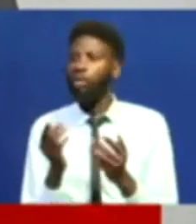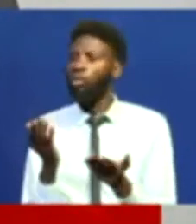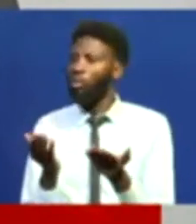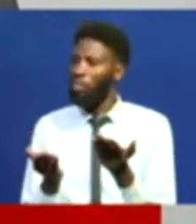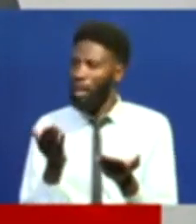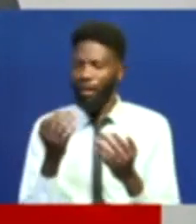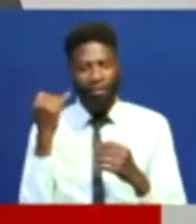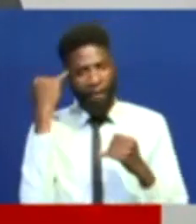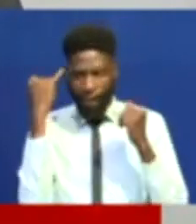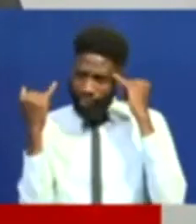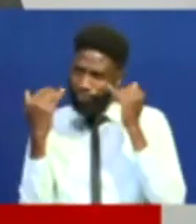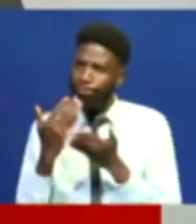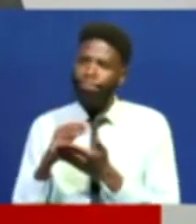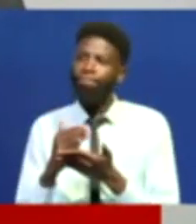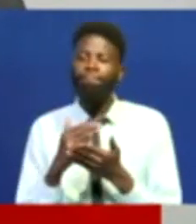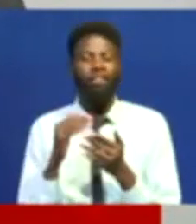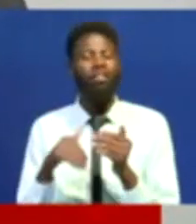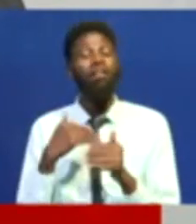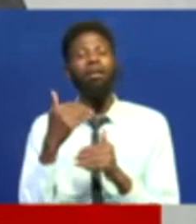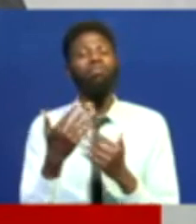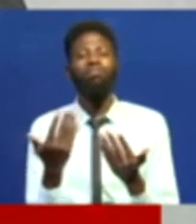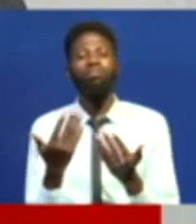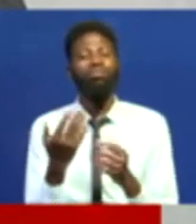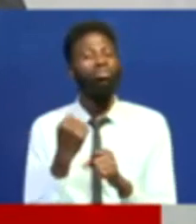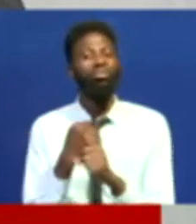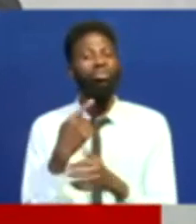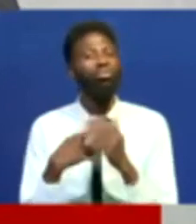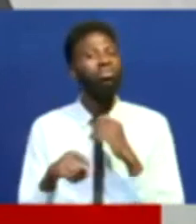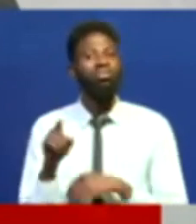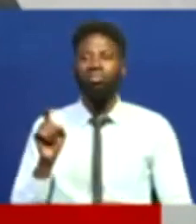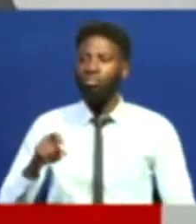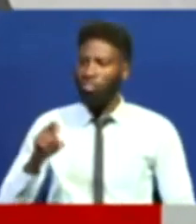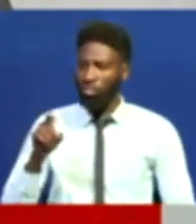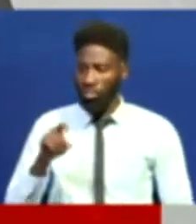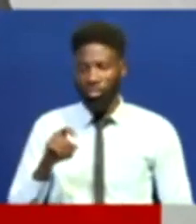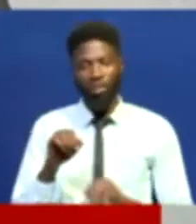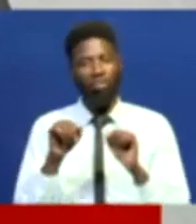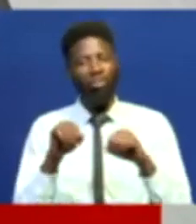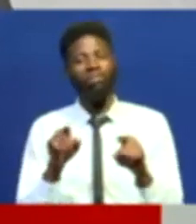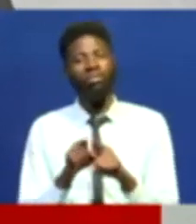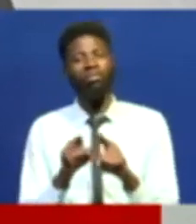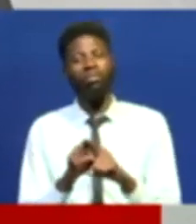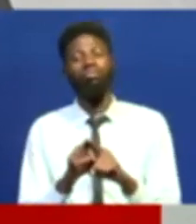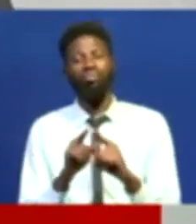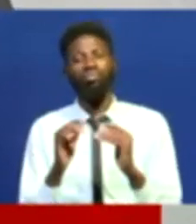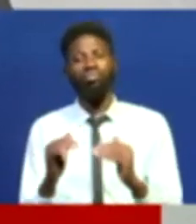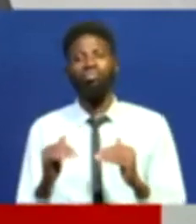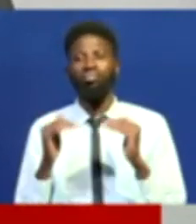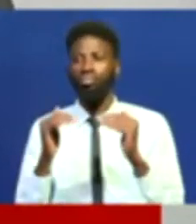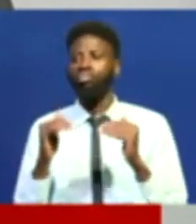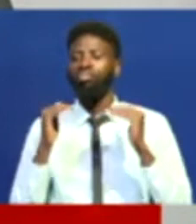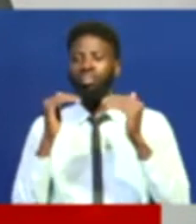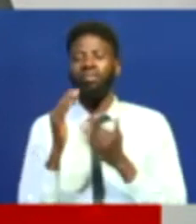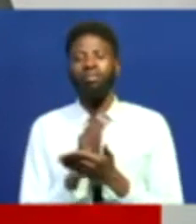share ideas around what are the next steps that we need to take in order to leapfrog our sector and